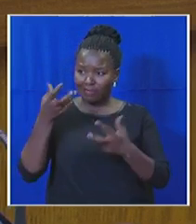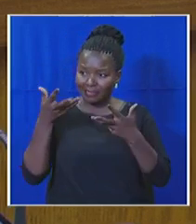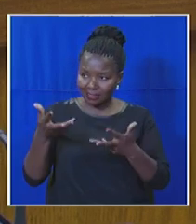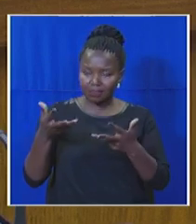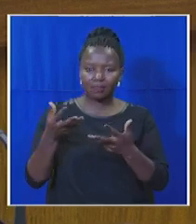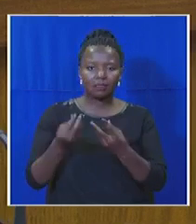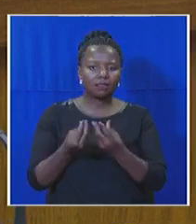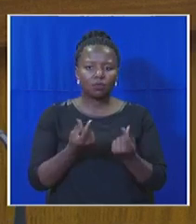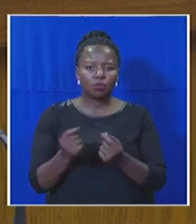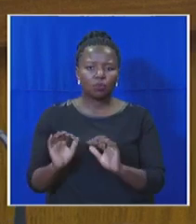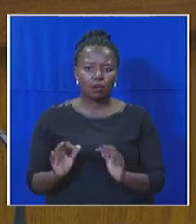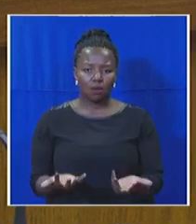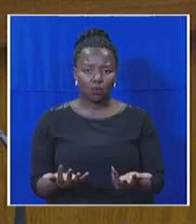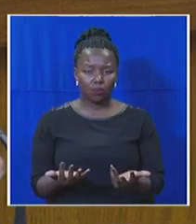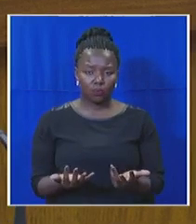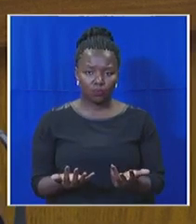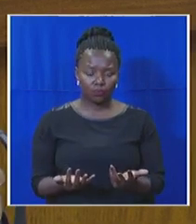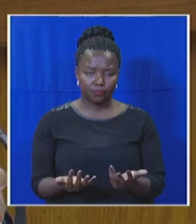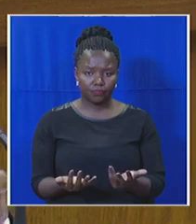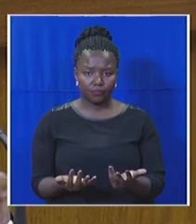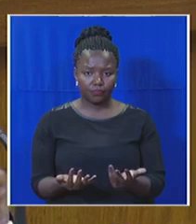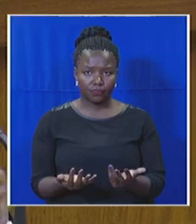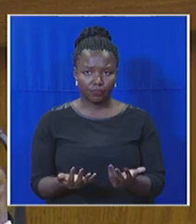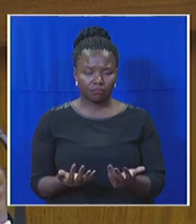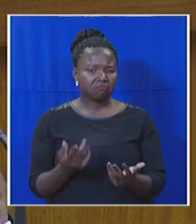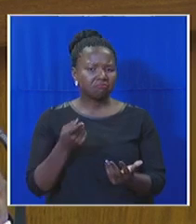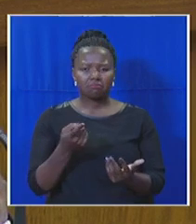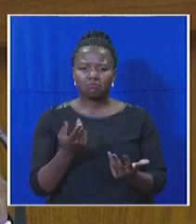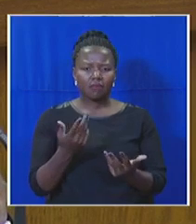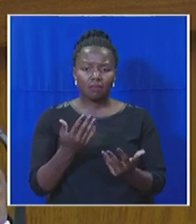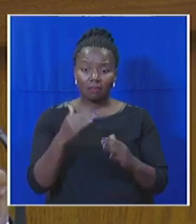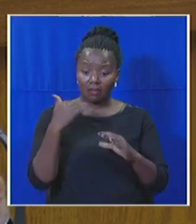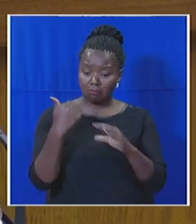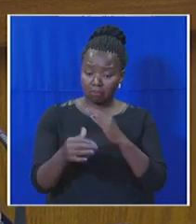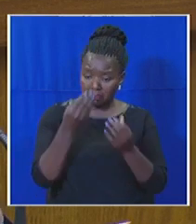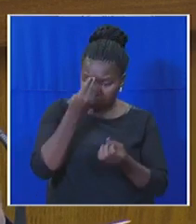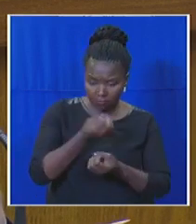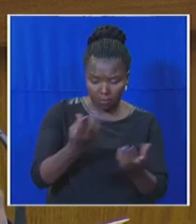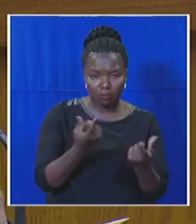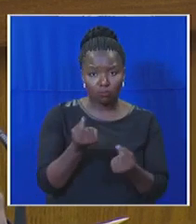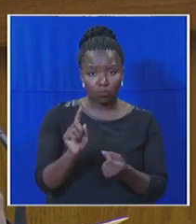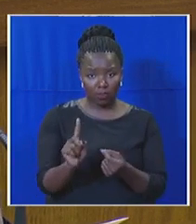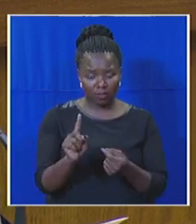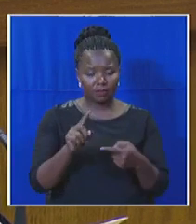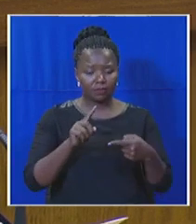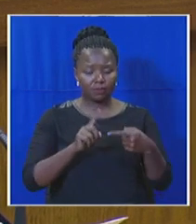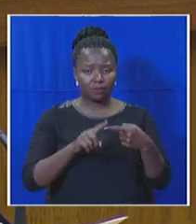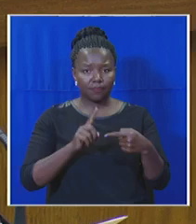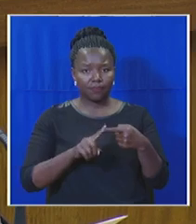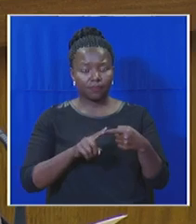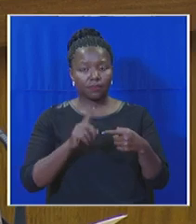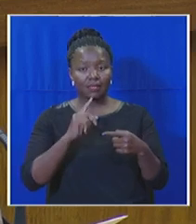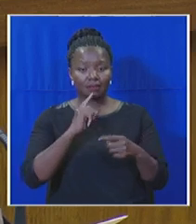situation. These actions include the introduction of water